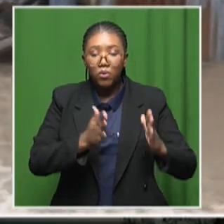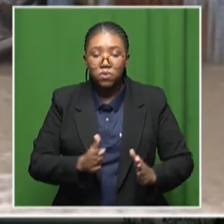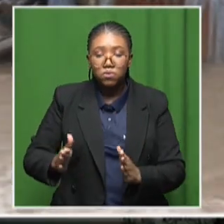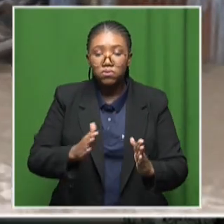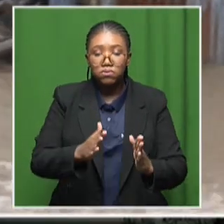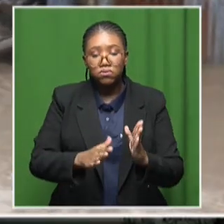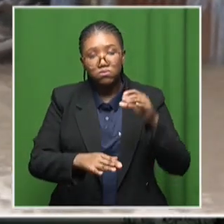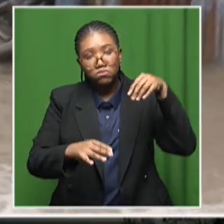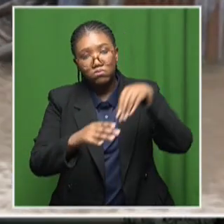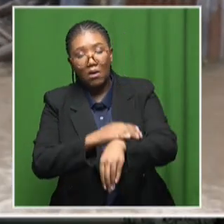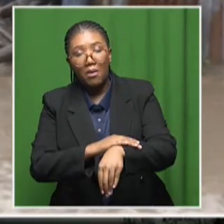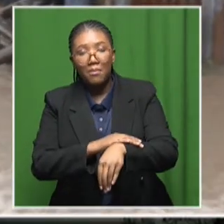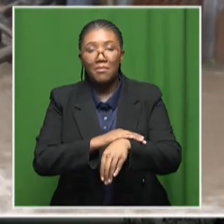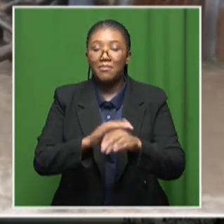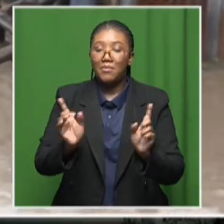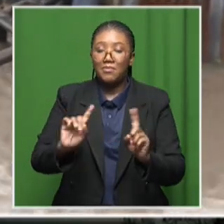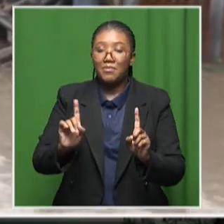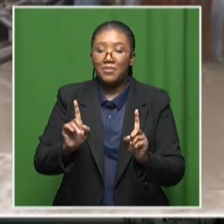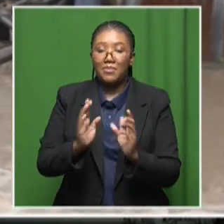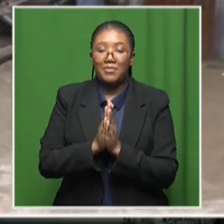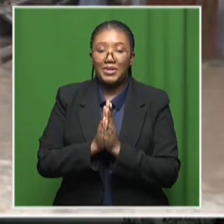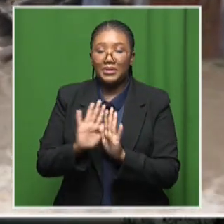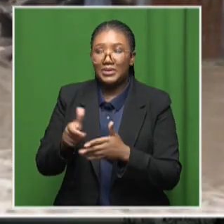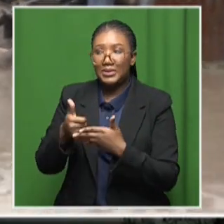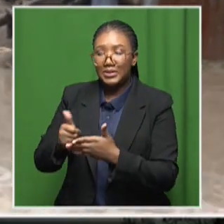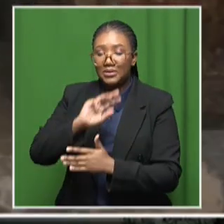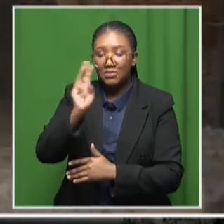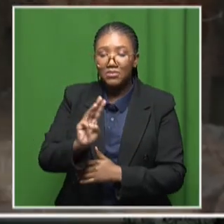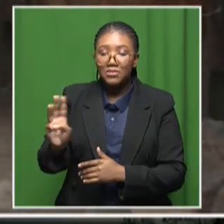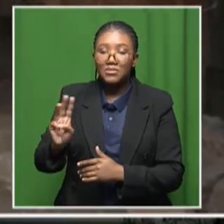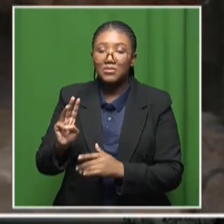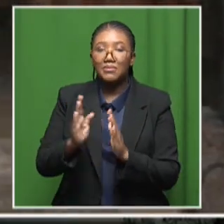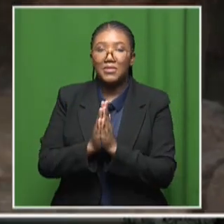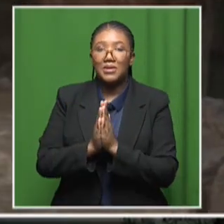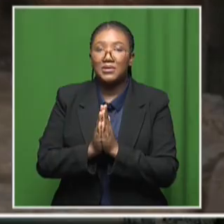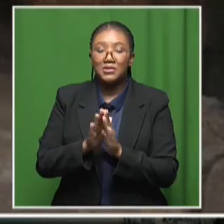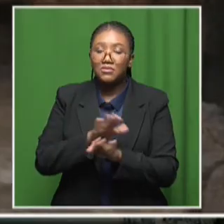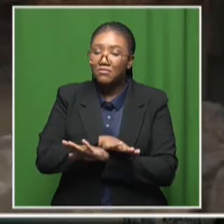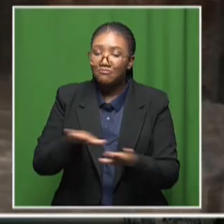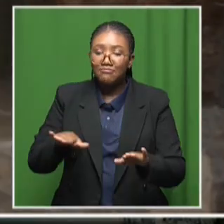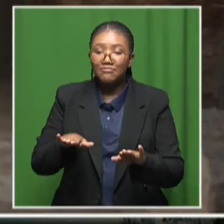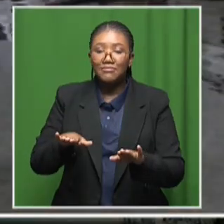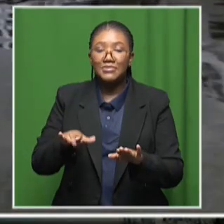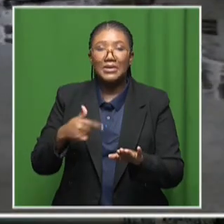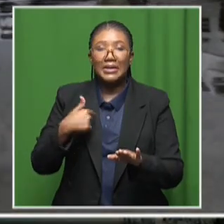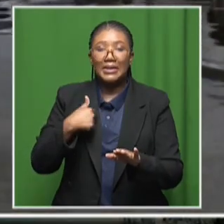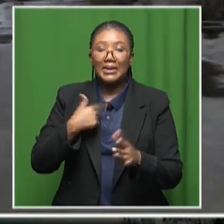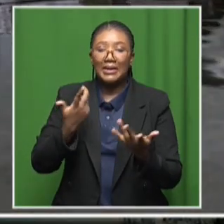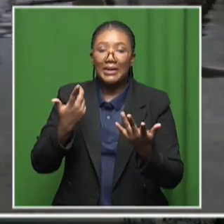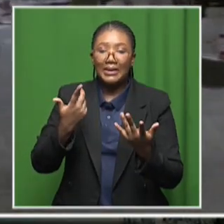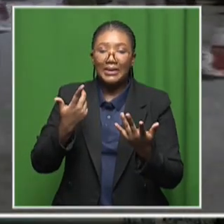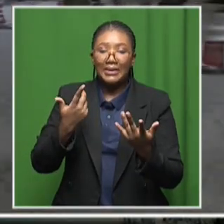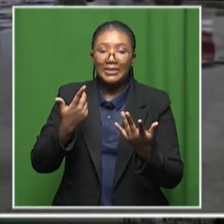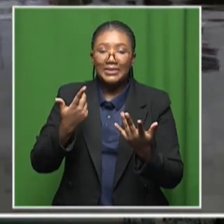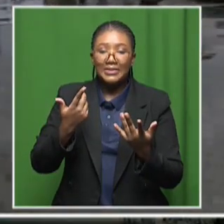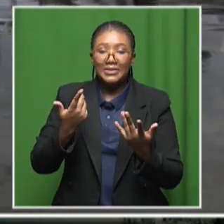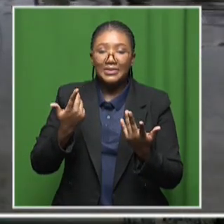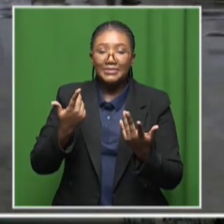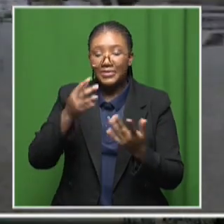rituals. So hence we always plead with our residents to avoid, conducting those rituals now that we have